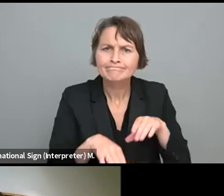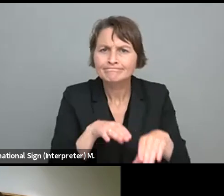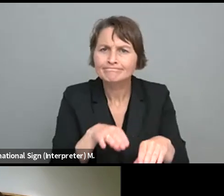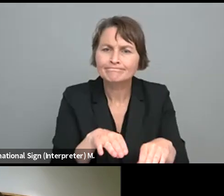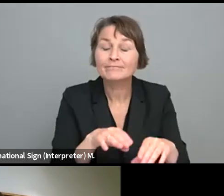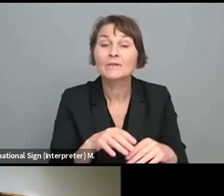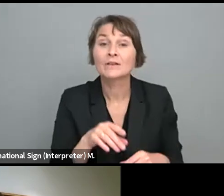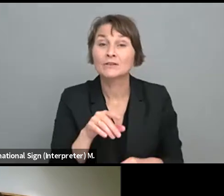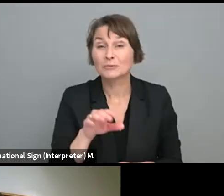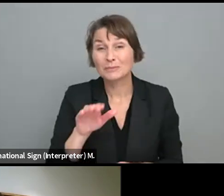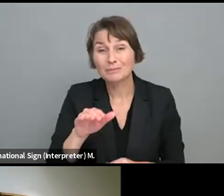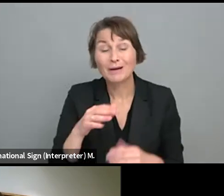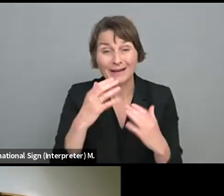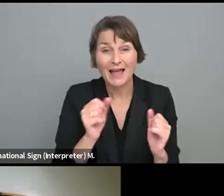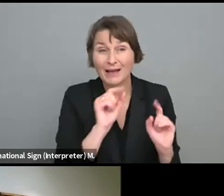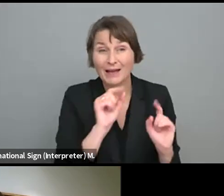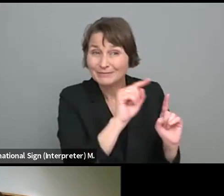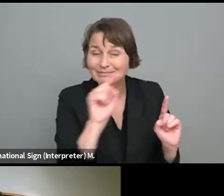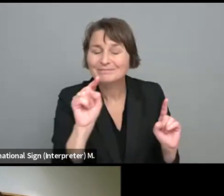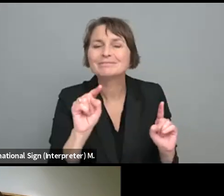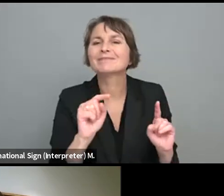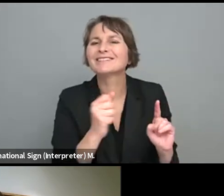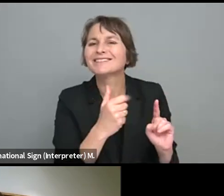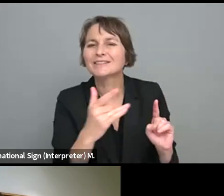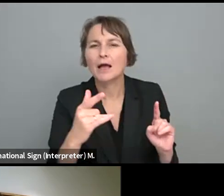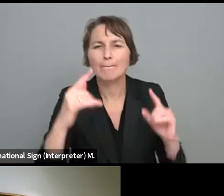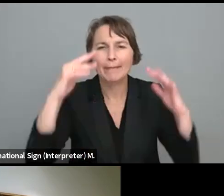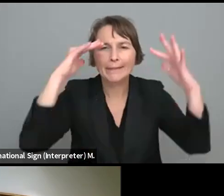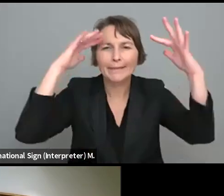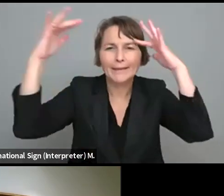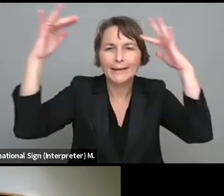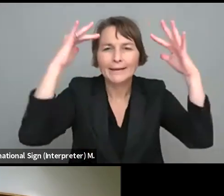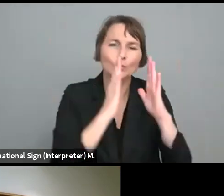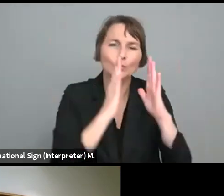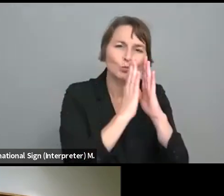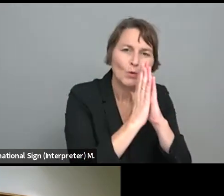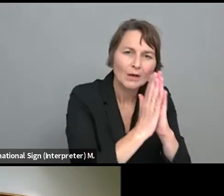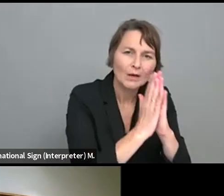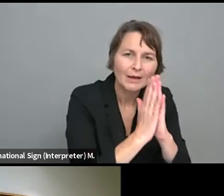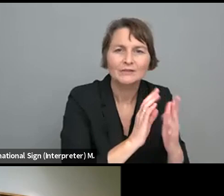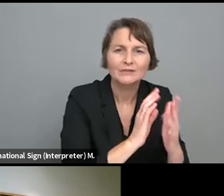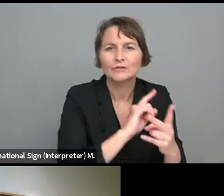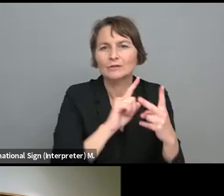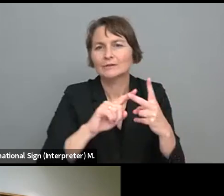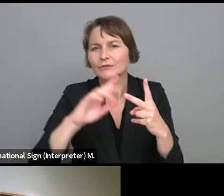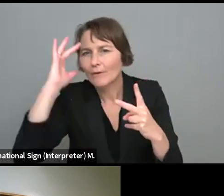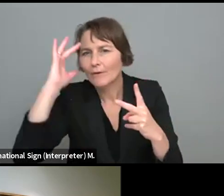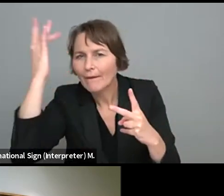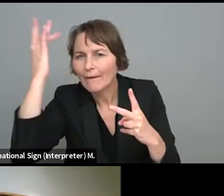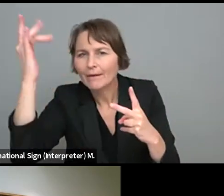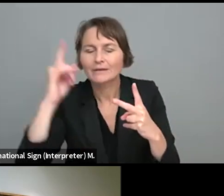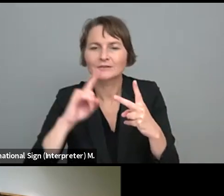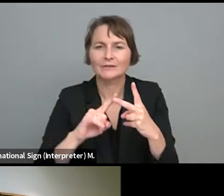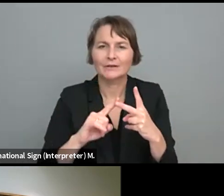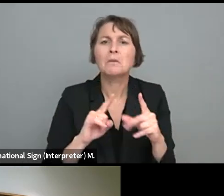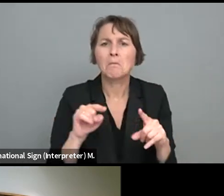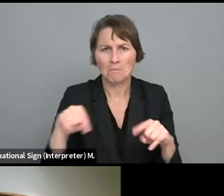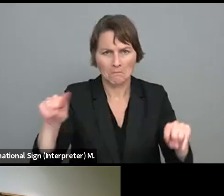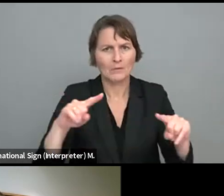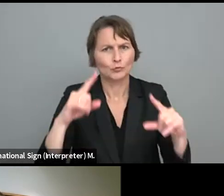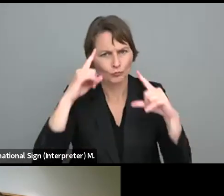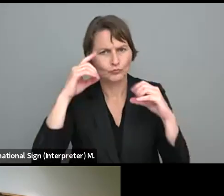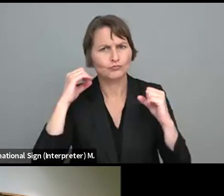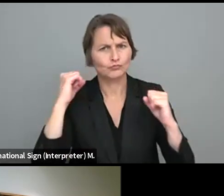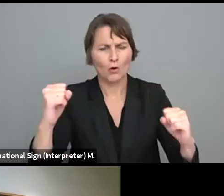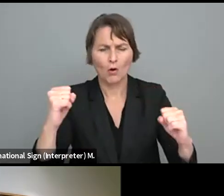misconceptions are one of the greatest causes of the gender pay gap. We have to have this conversation. So I want to go back to Kristin.